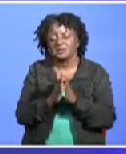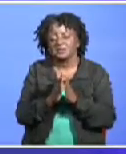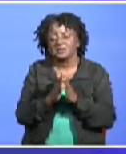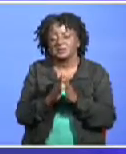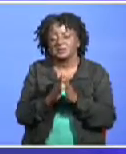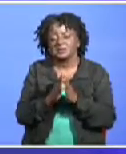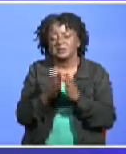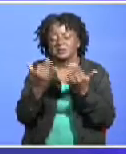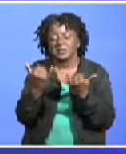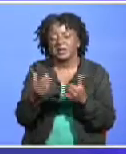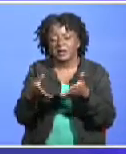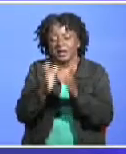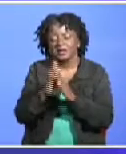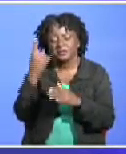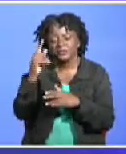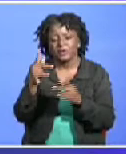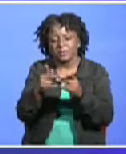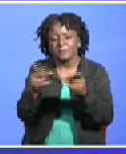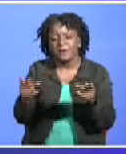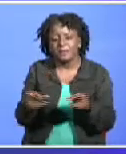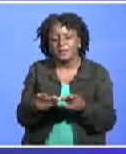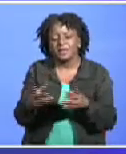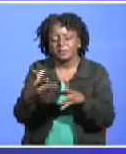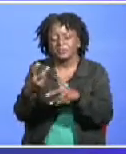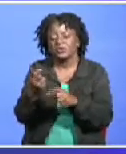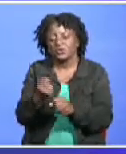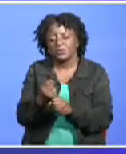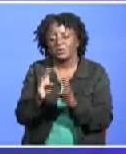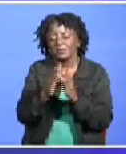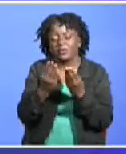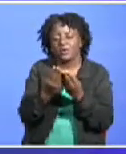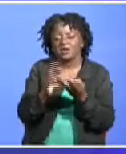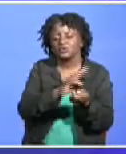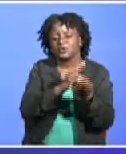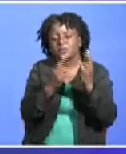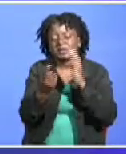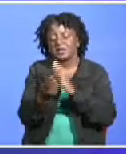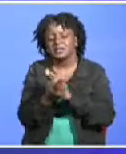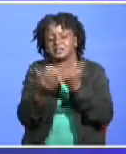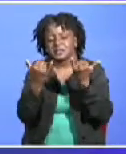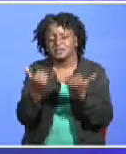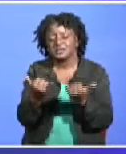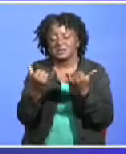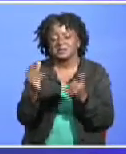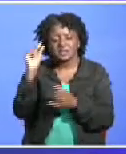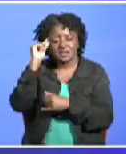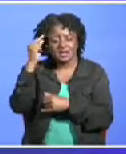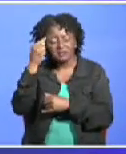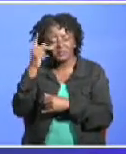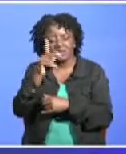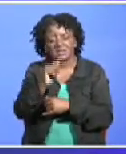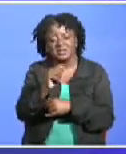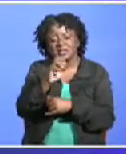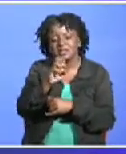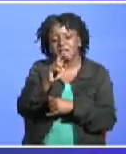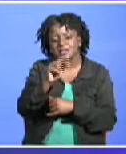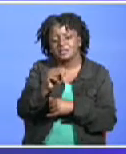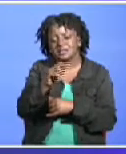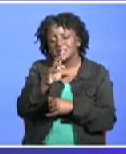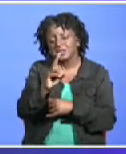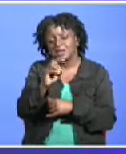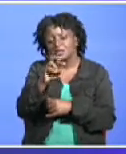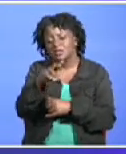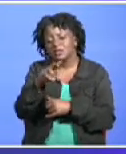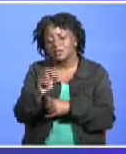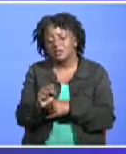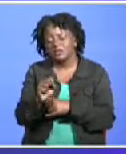creation of a public procurement board, which will replace the existing government tenders board. Deputy Prime Minister and Minister of